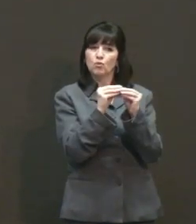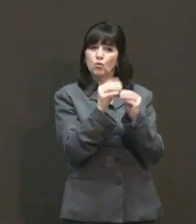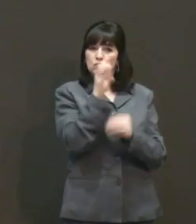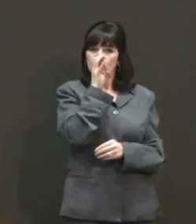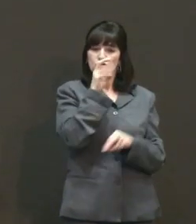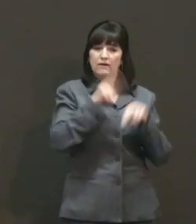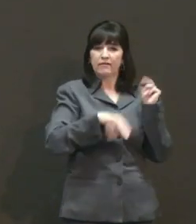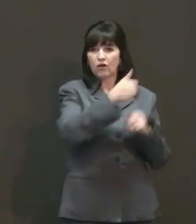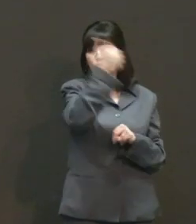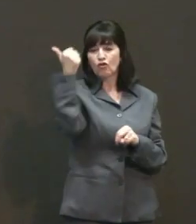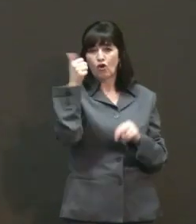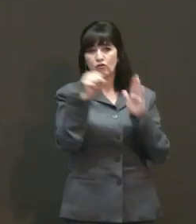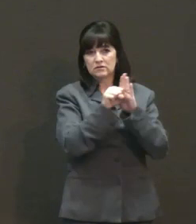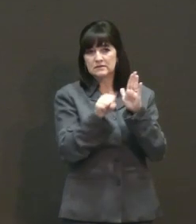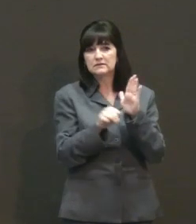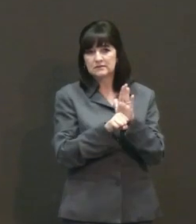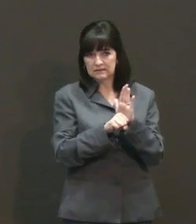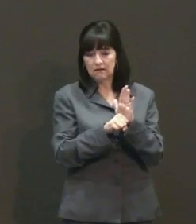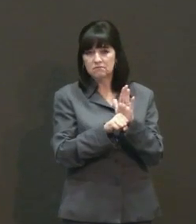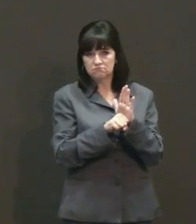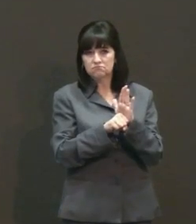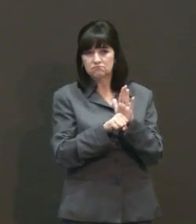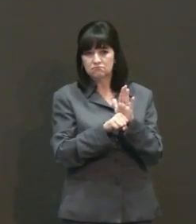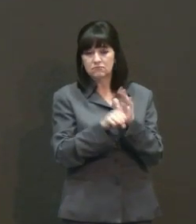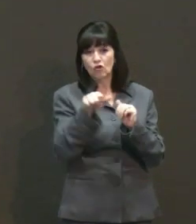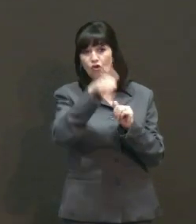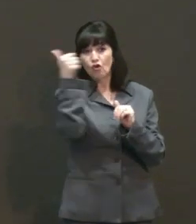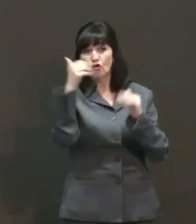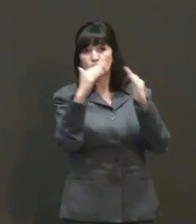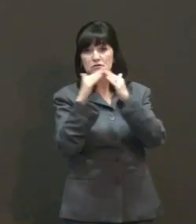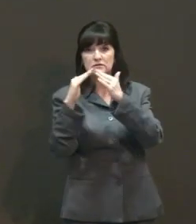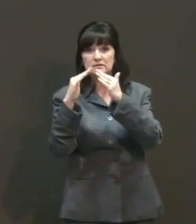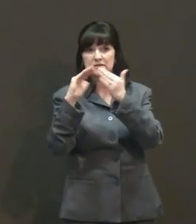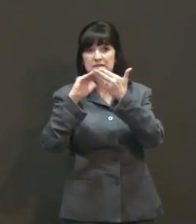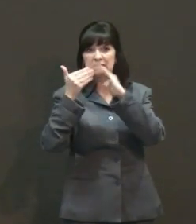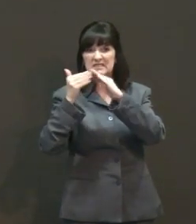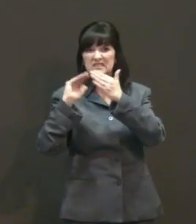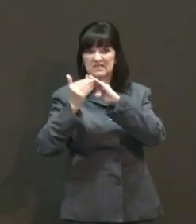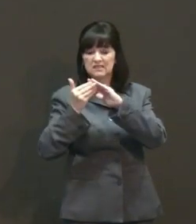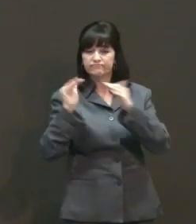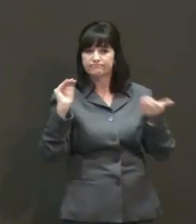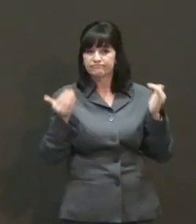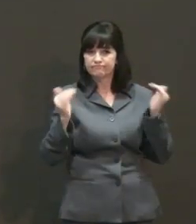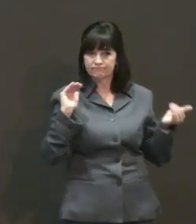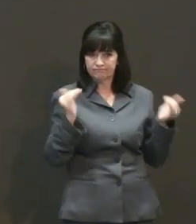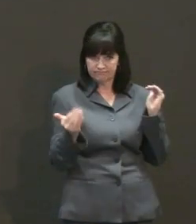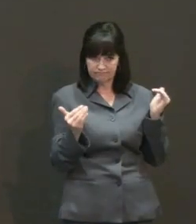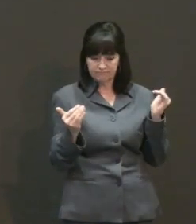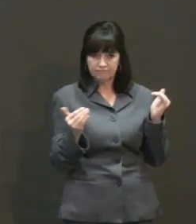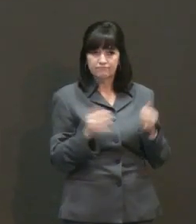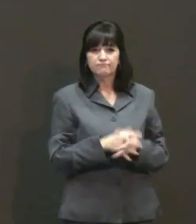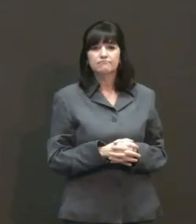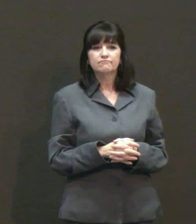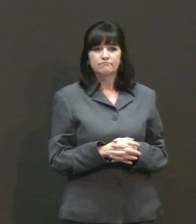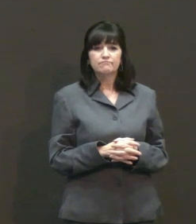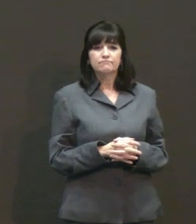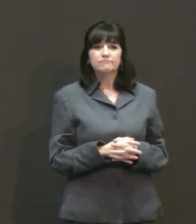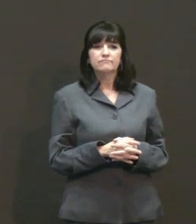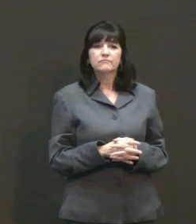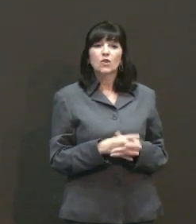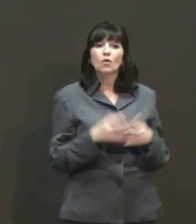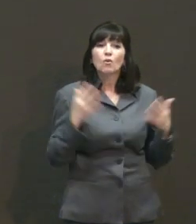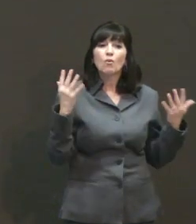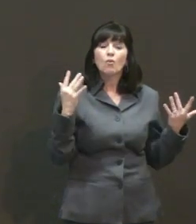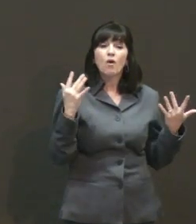other states and other cities as it relates to transparency